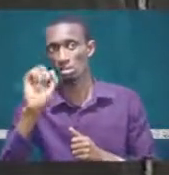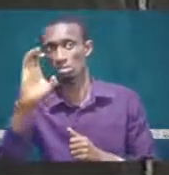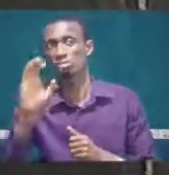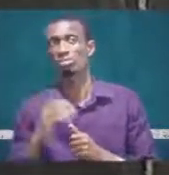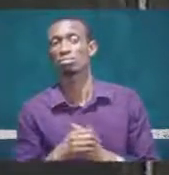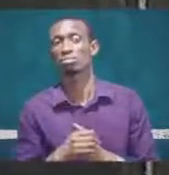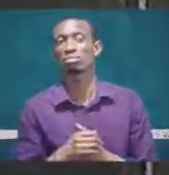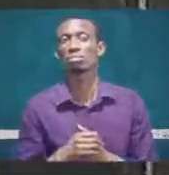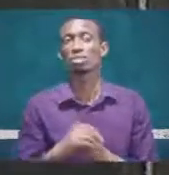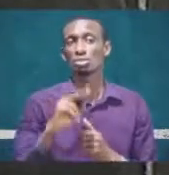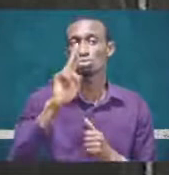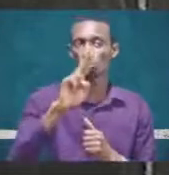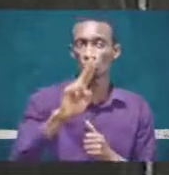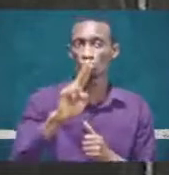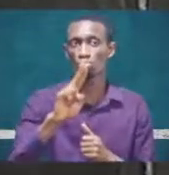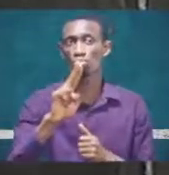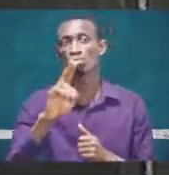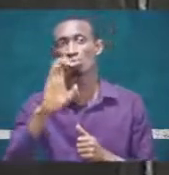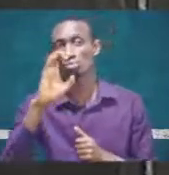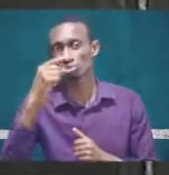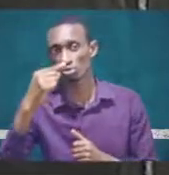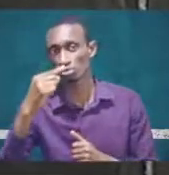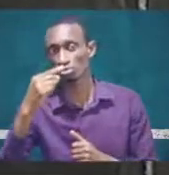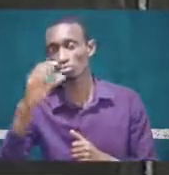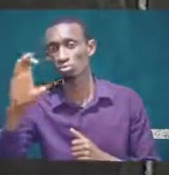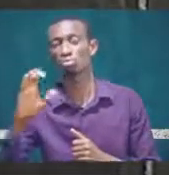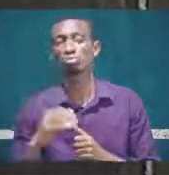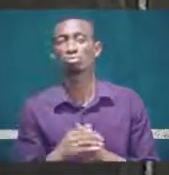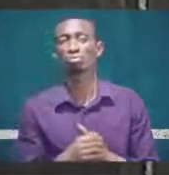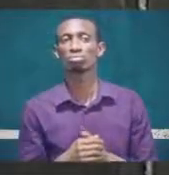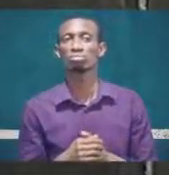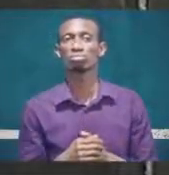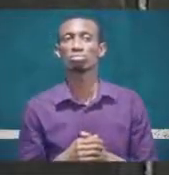C, and then you have U, G, and,